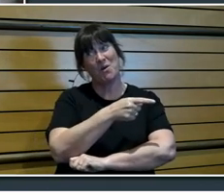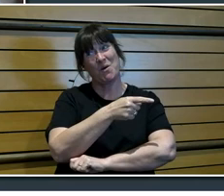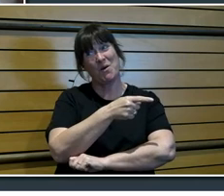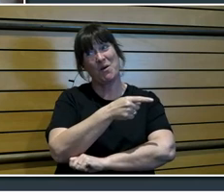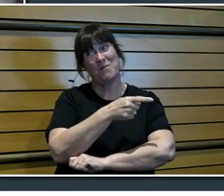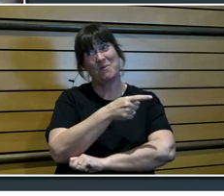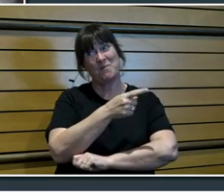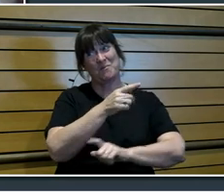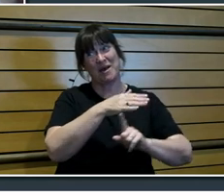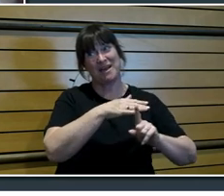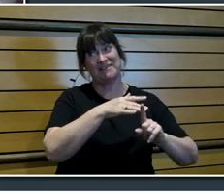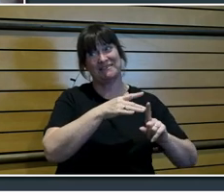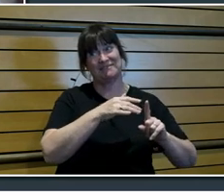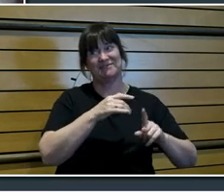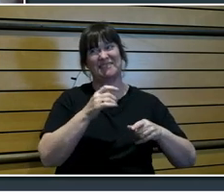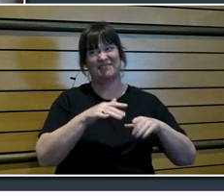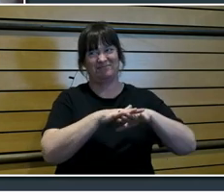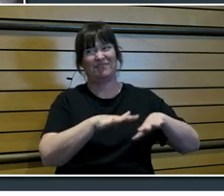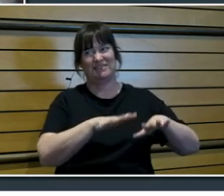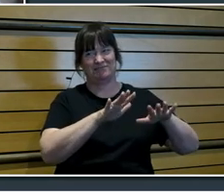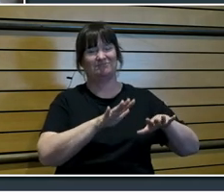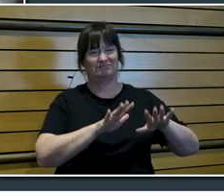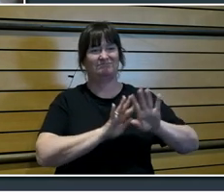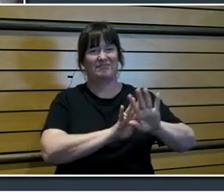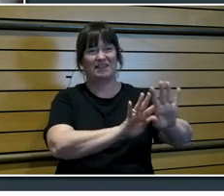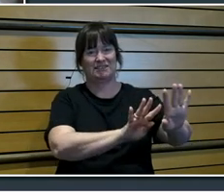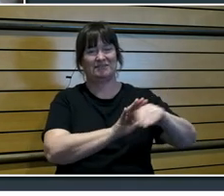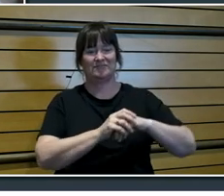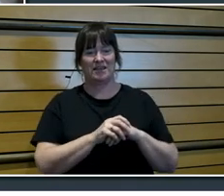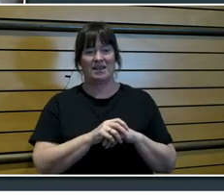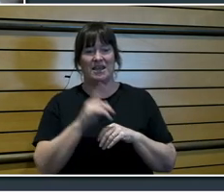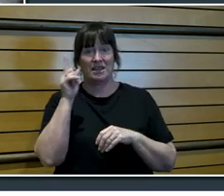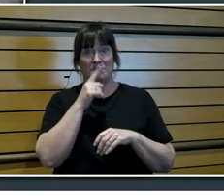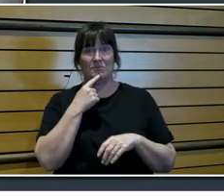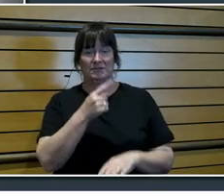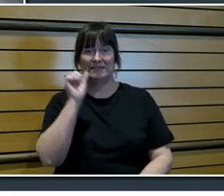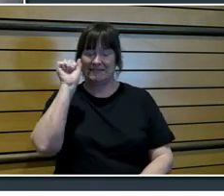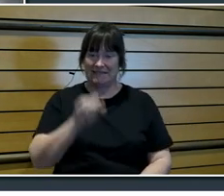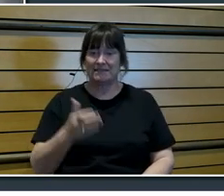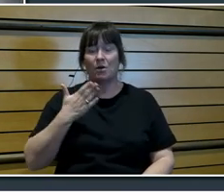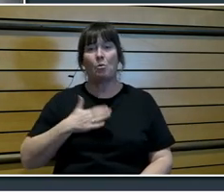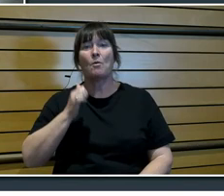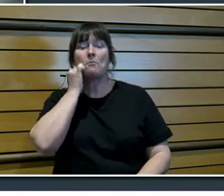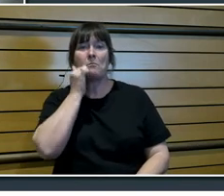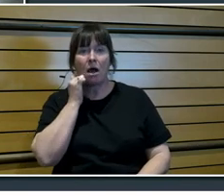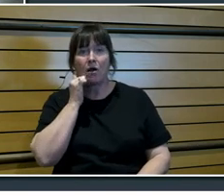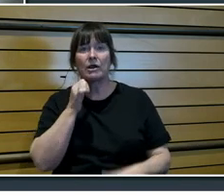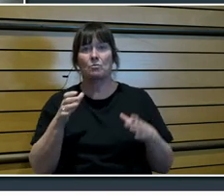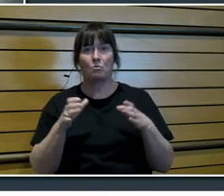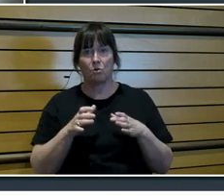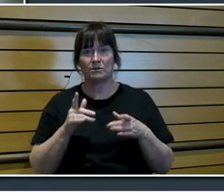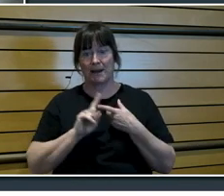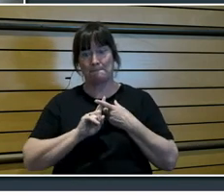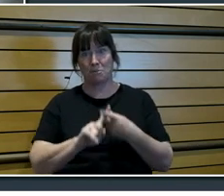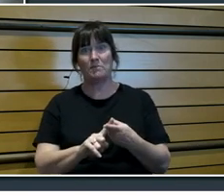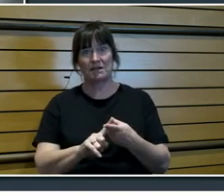Urotu. The tangata whenua on this hīkoi made it very clear that they wanted Māori wards and therefore a permanent